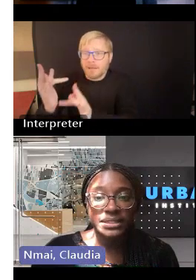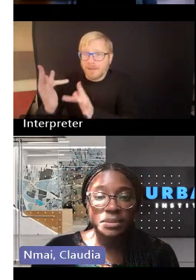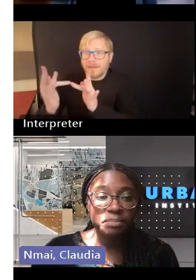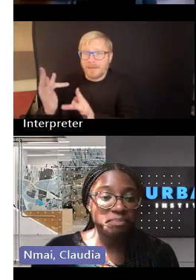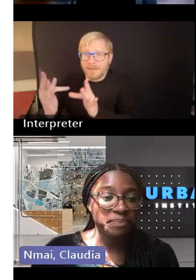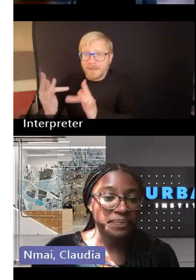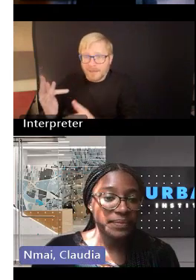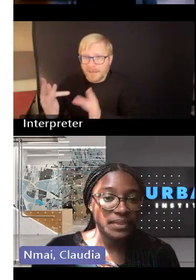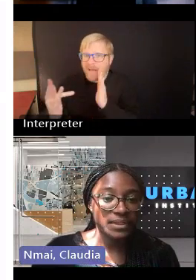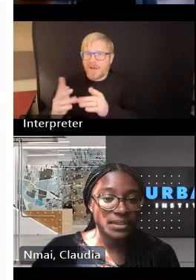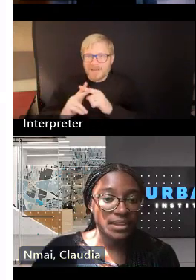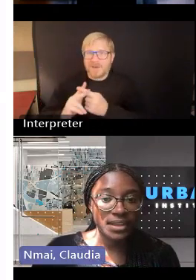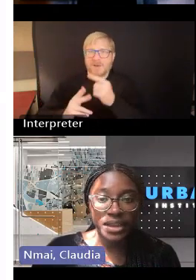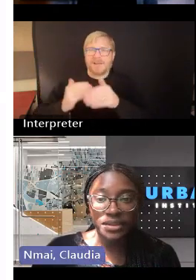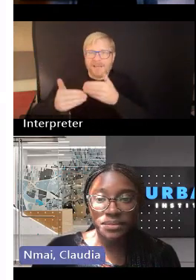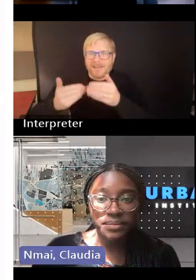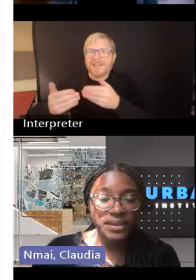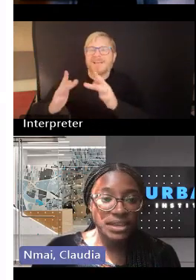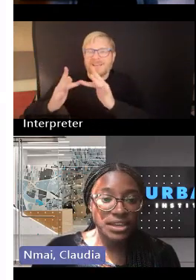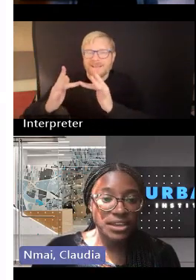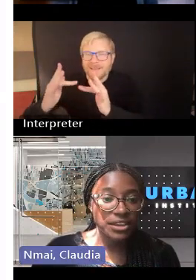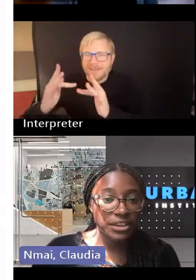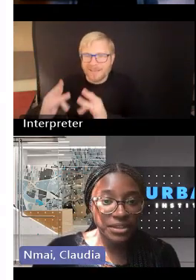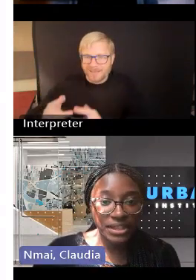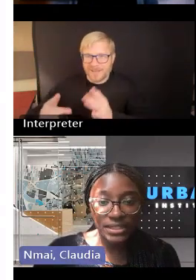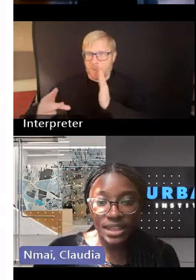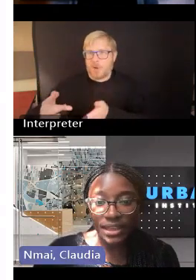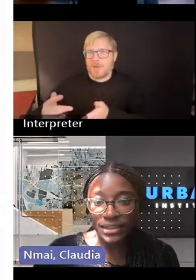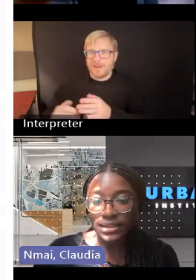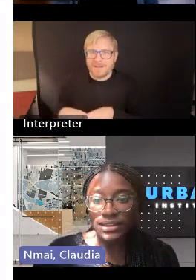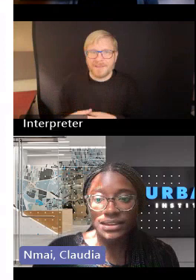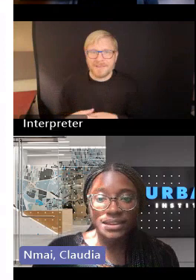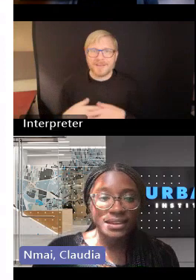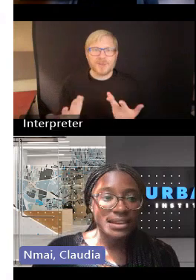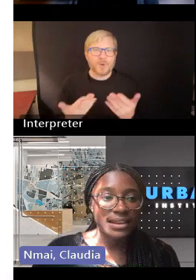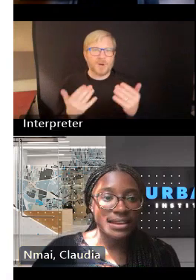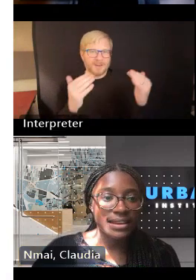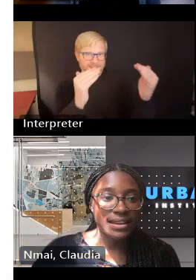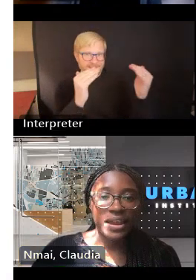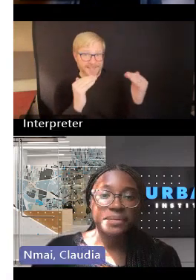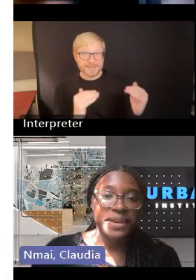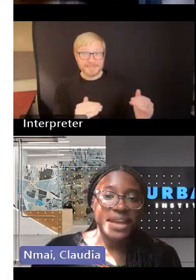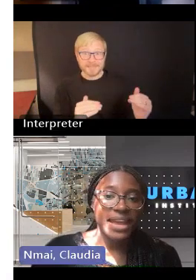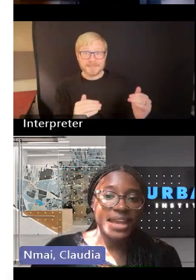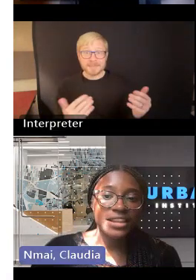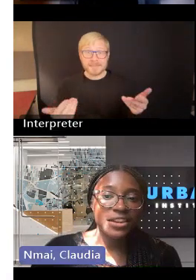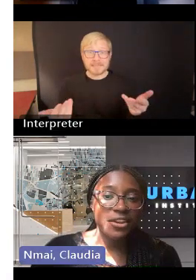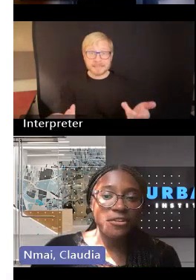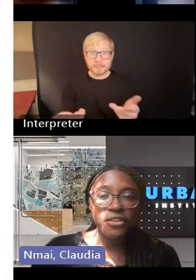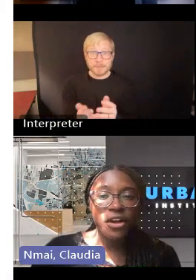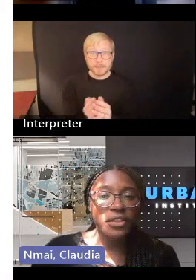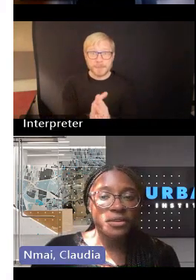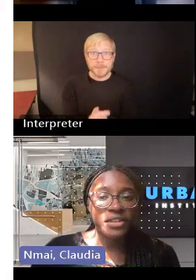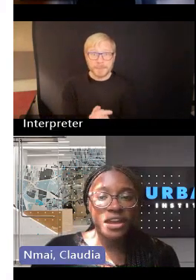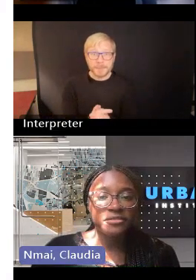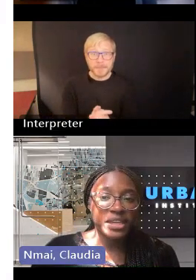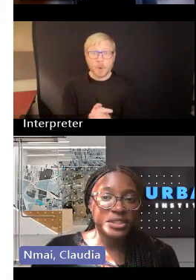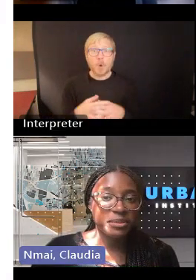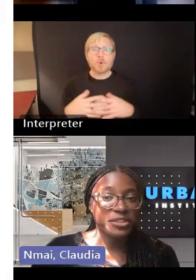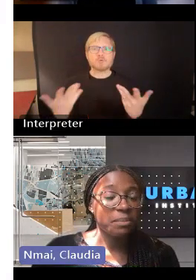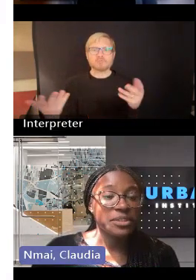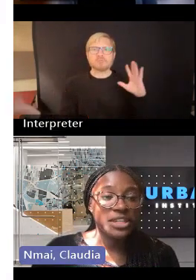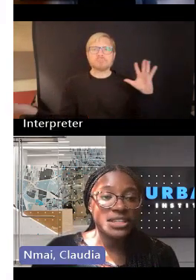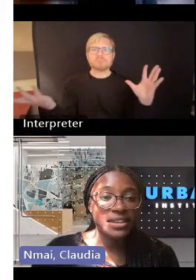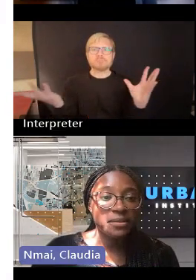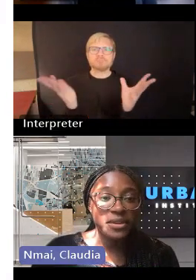criminal legal system. We can go to the next slide. Okay. And overall, there were a lot